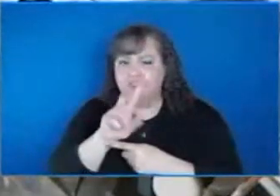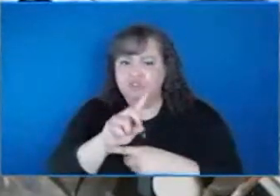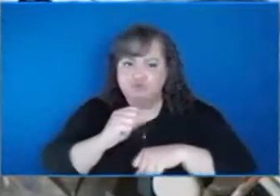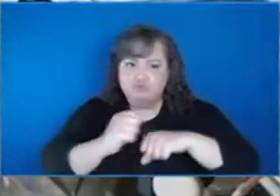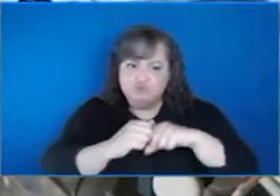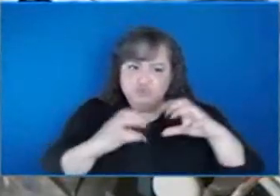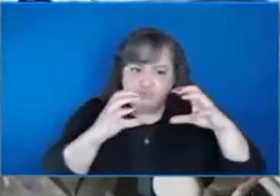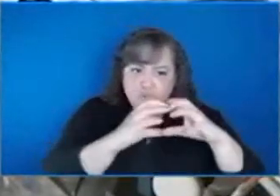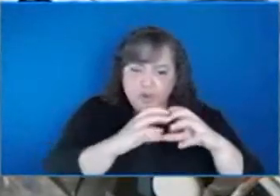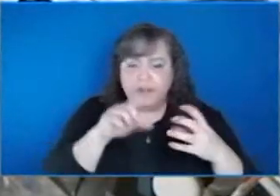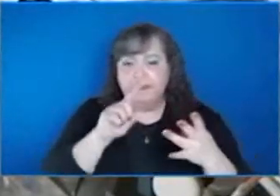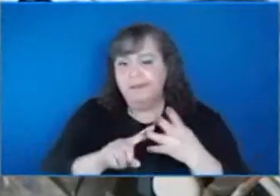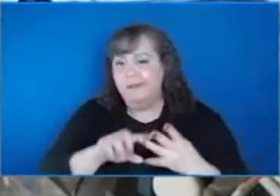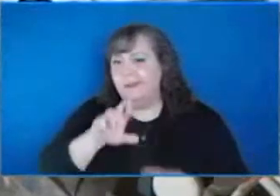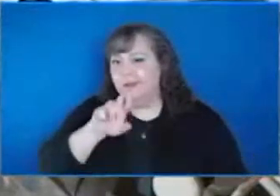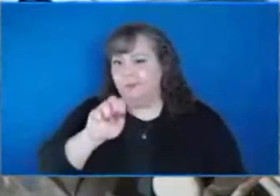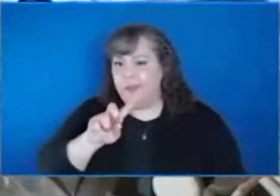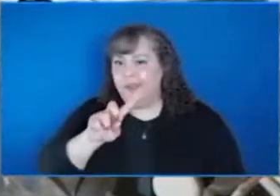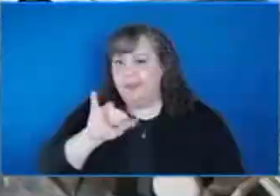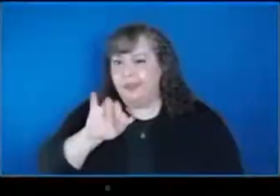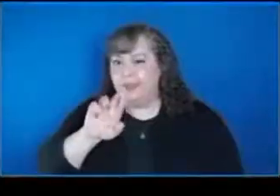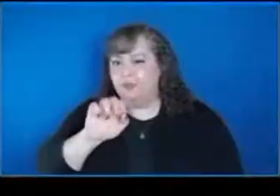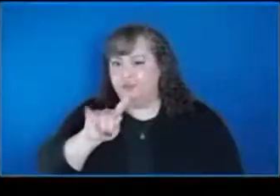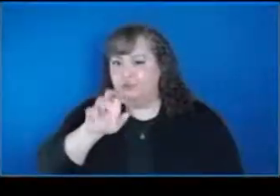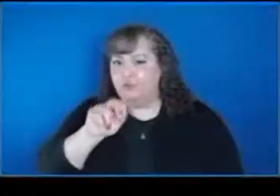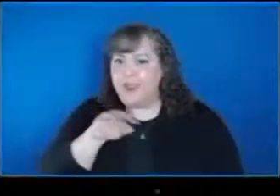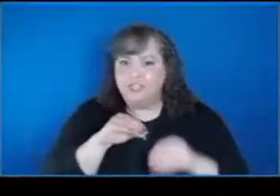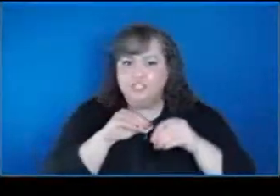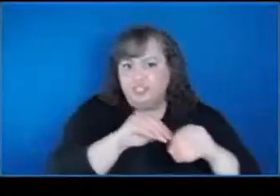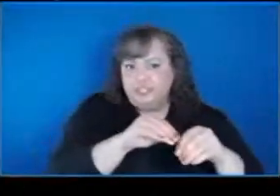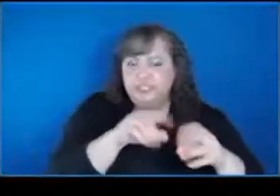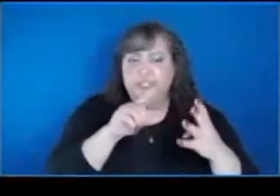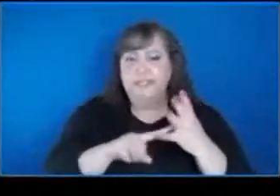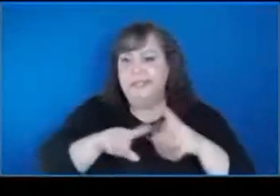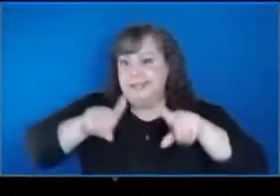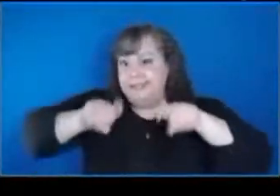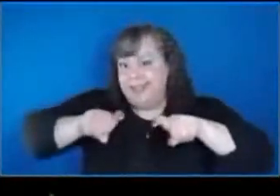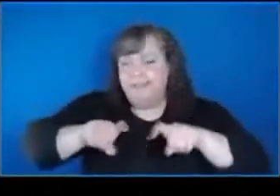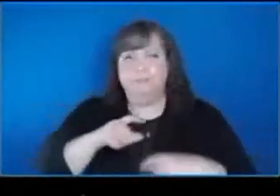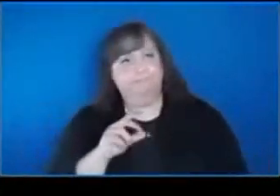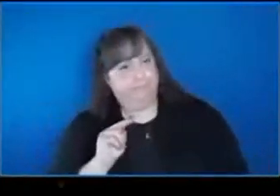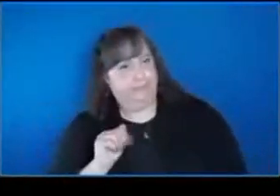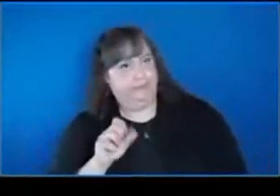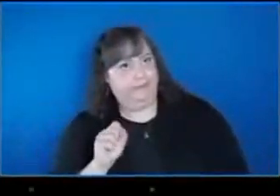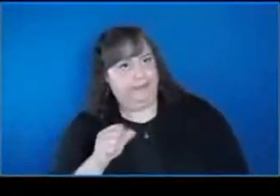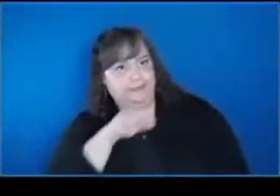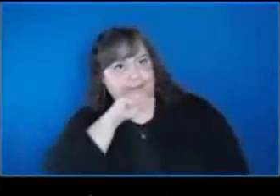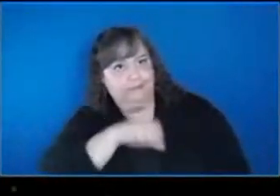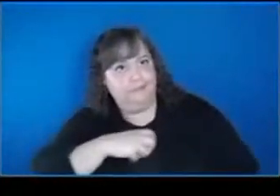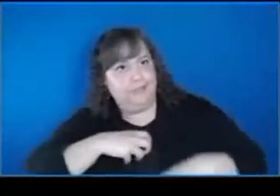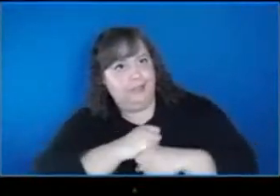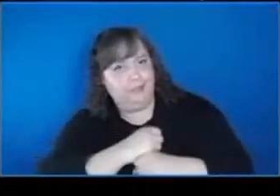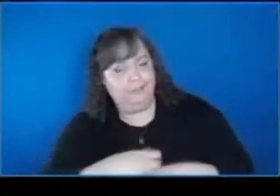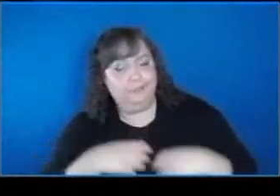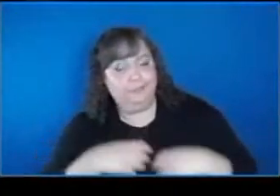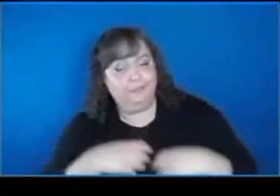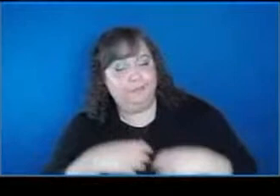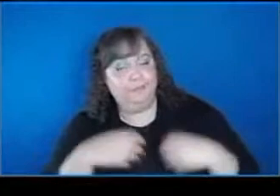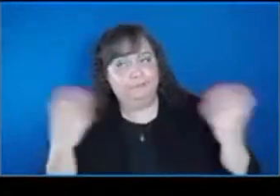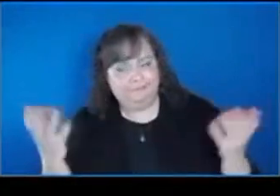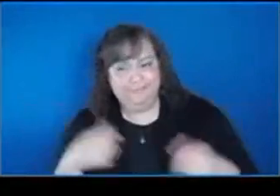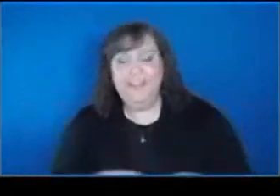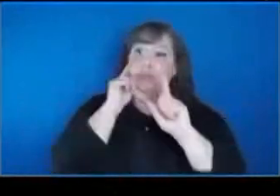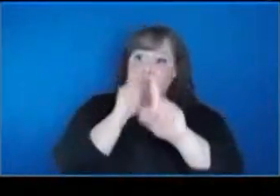like acronyms. DART is another one. Now the purpose of this spacecraft and this mission, it has one purpose, and that's to